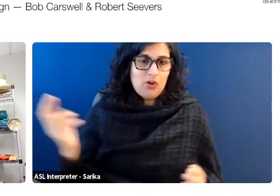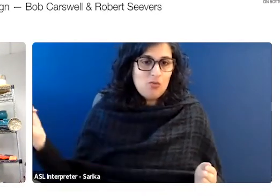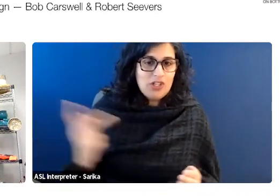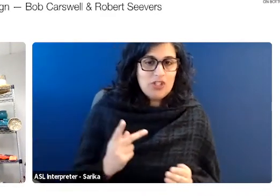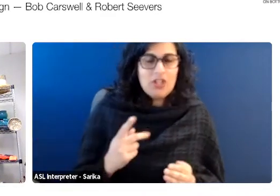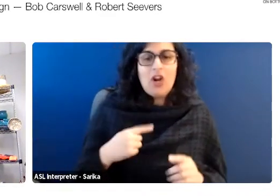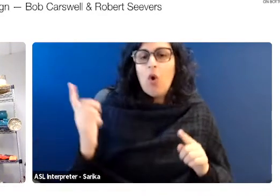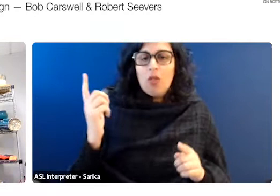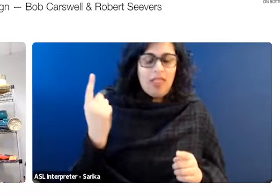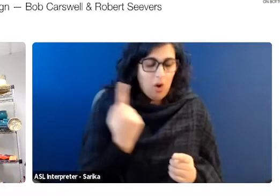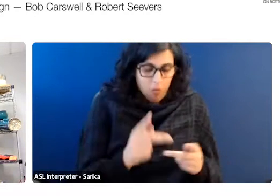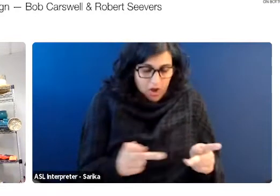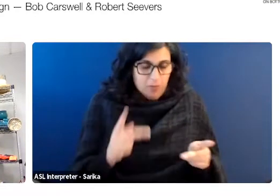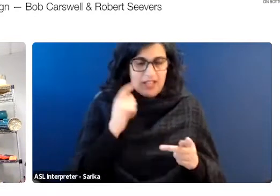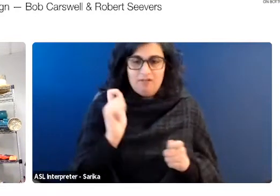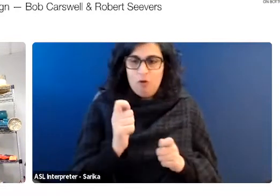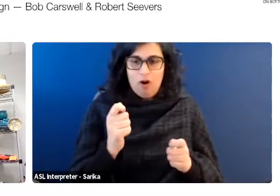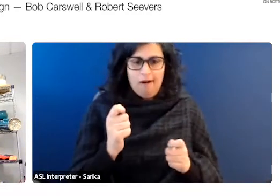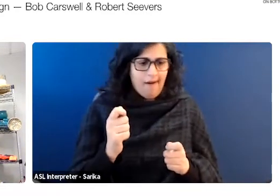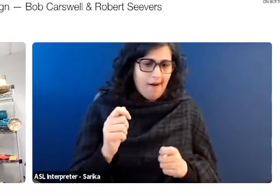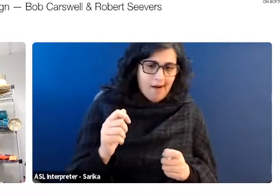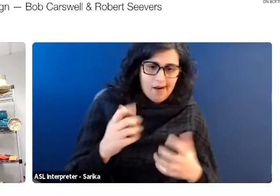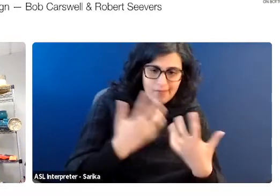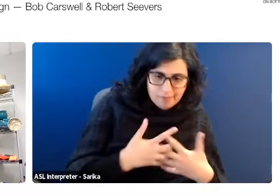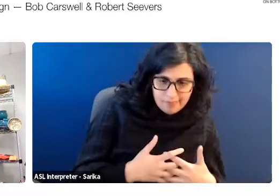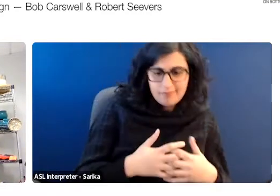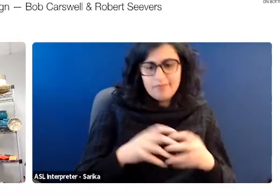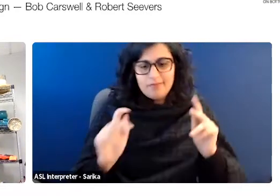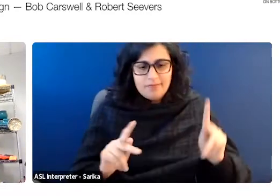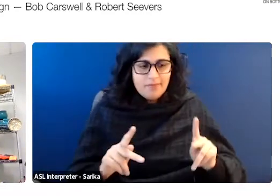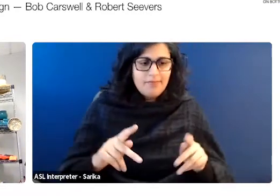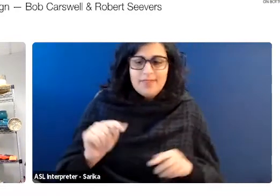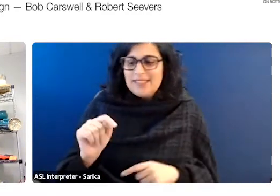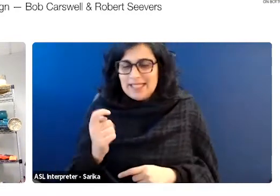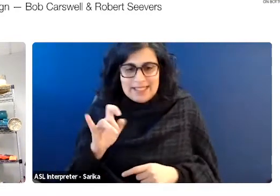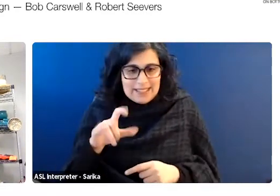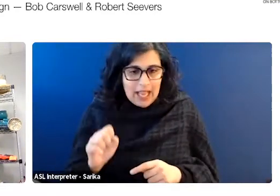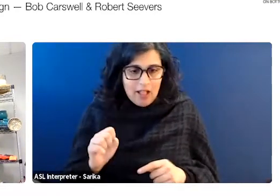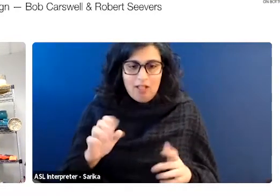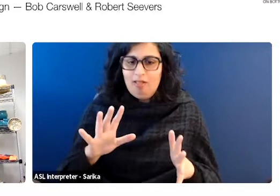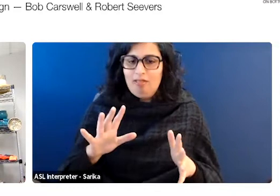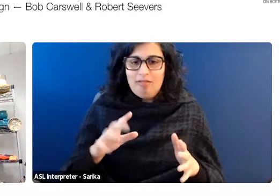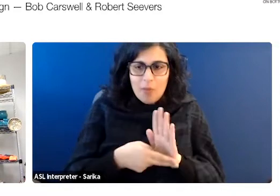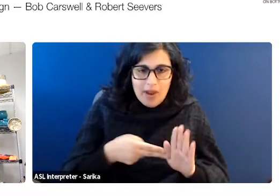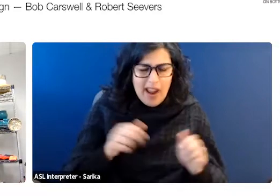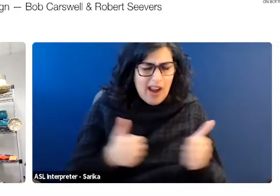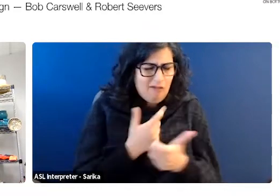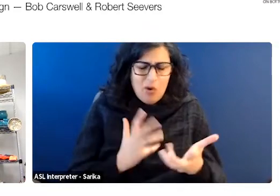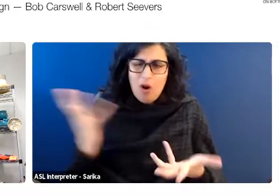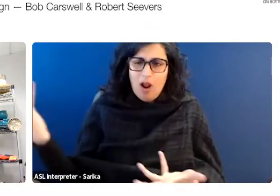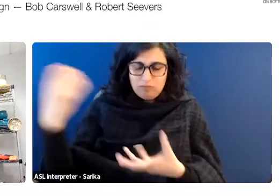circular solutions for manufacturers, textile brands, and also post-consumer waste. But we